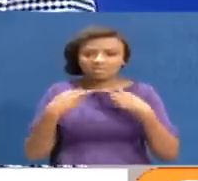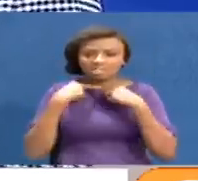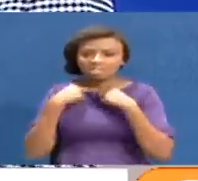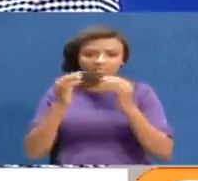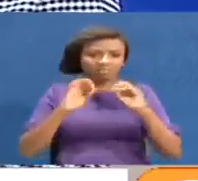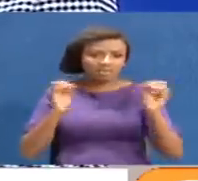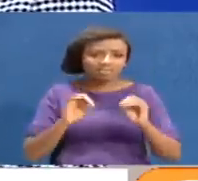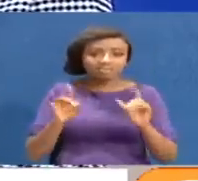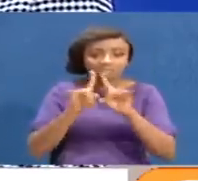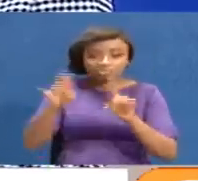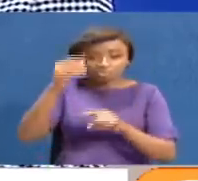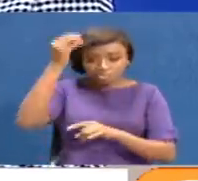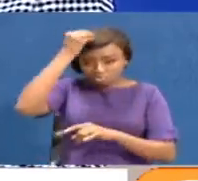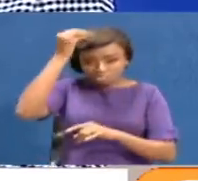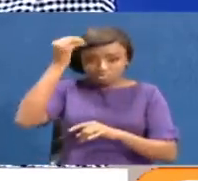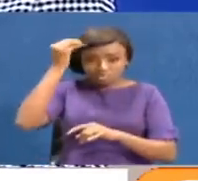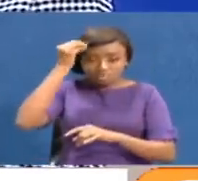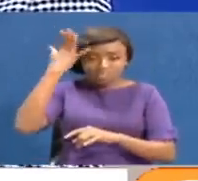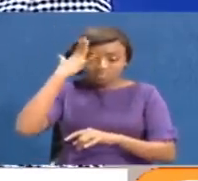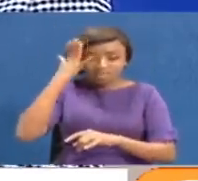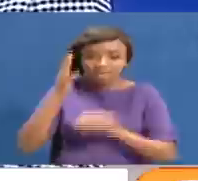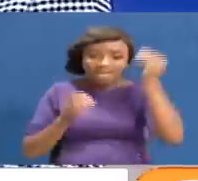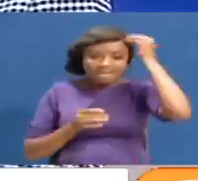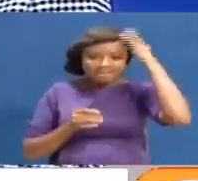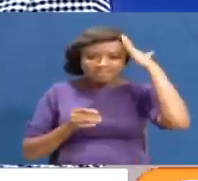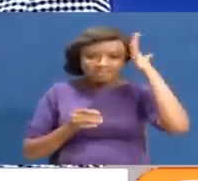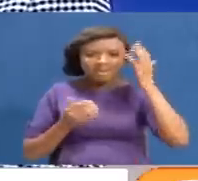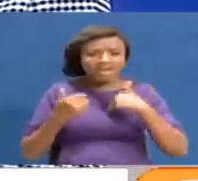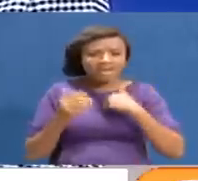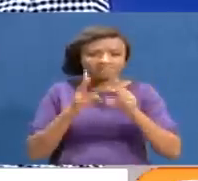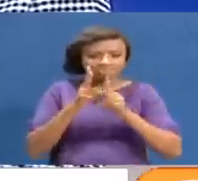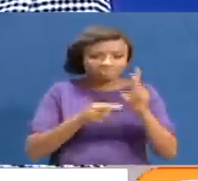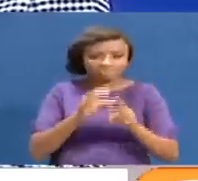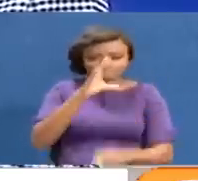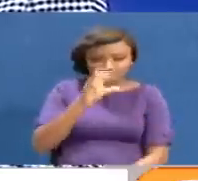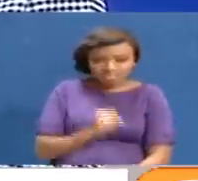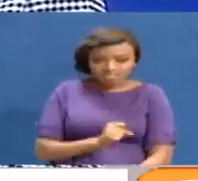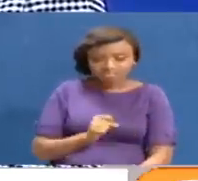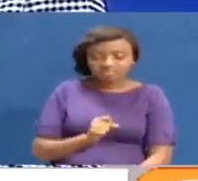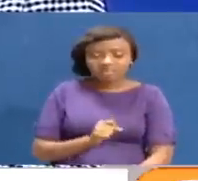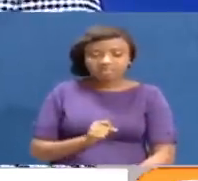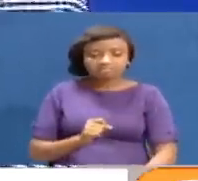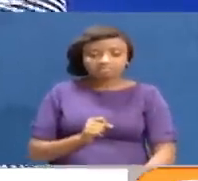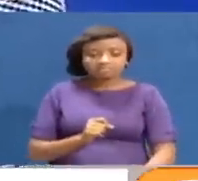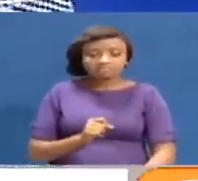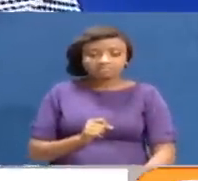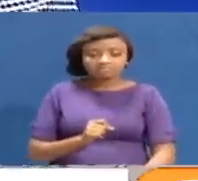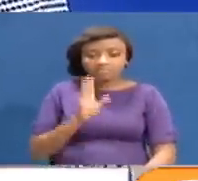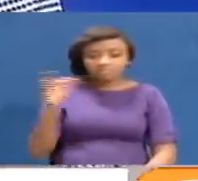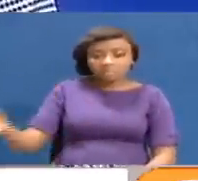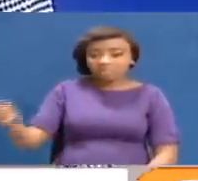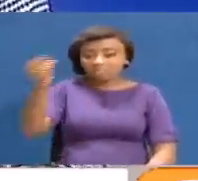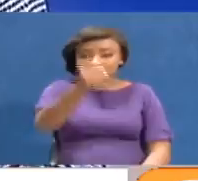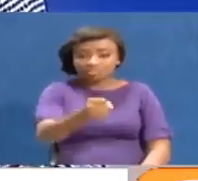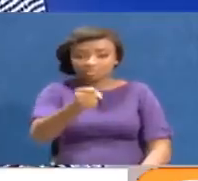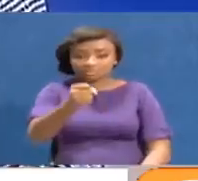expensive. Okay. Remember, we're also having 22 cabinet secretaries who are currently outside parliament and who will be appointed